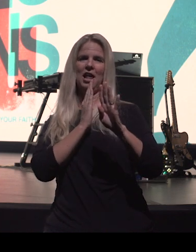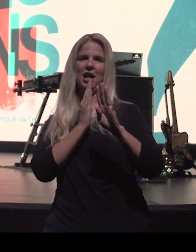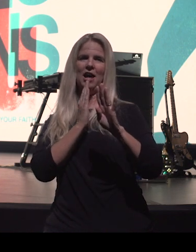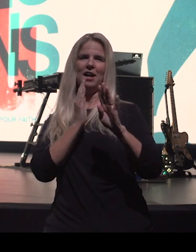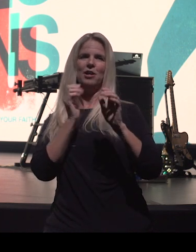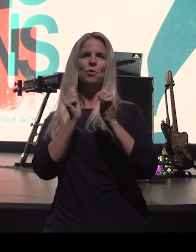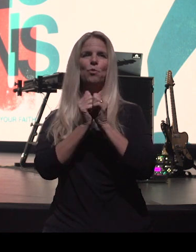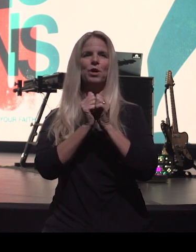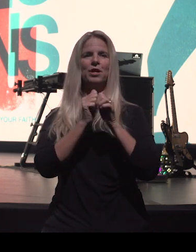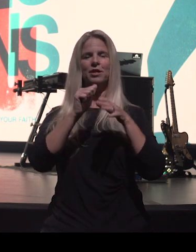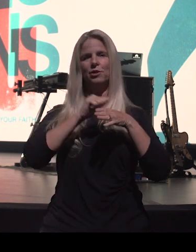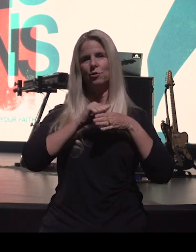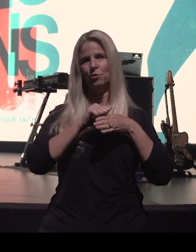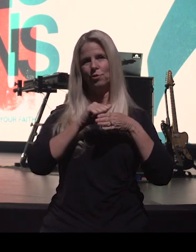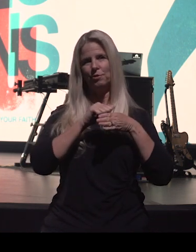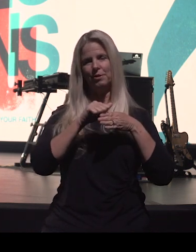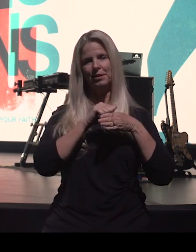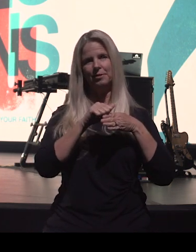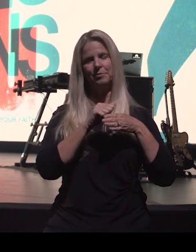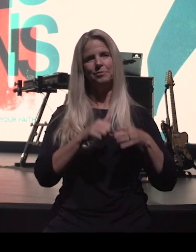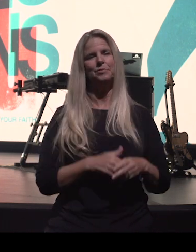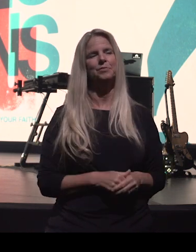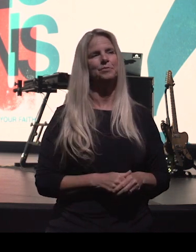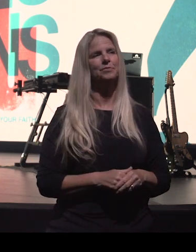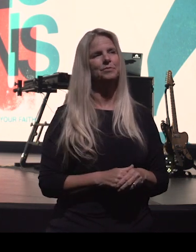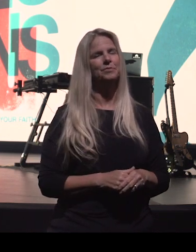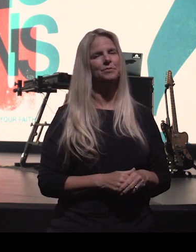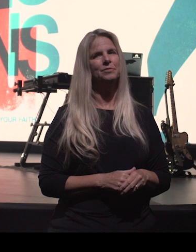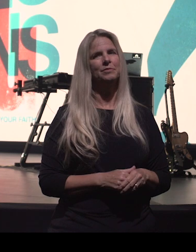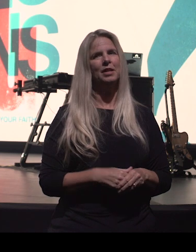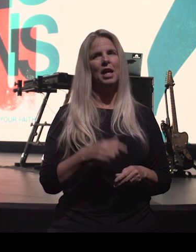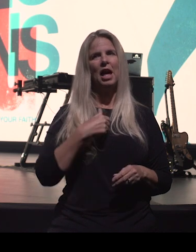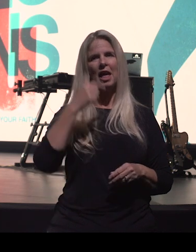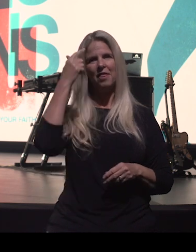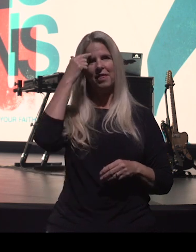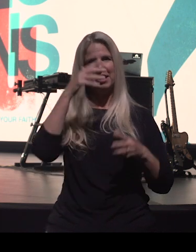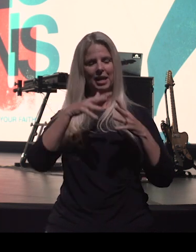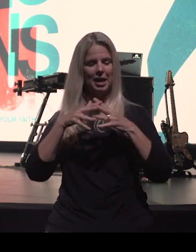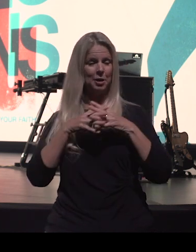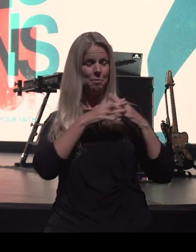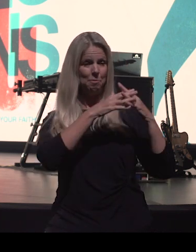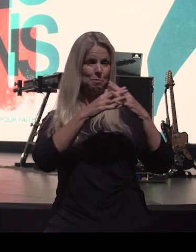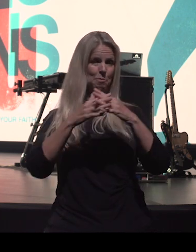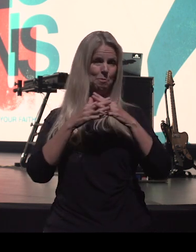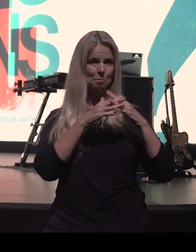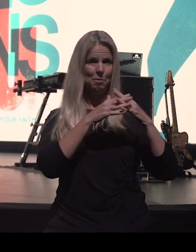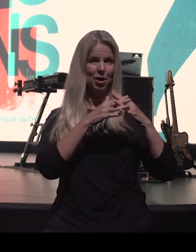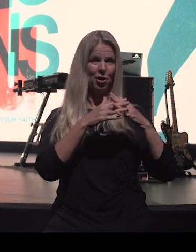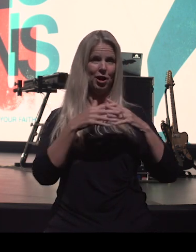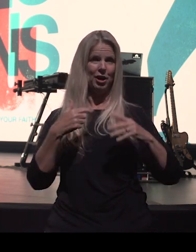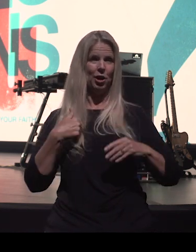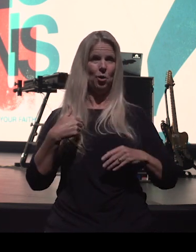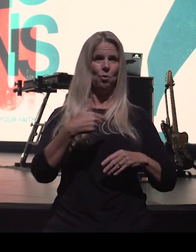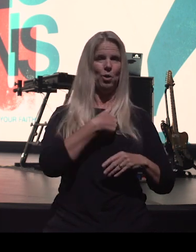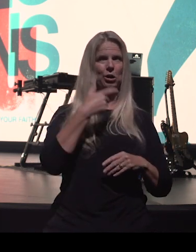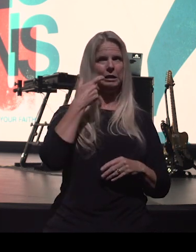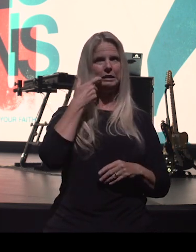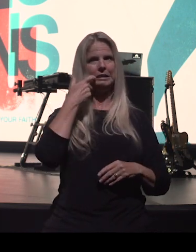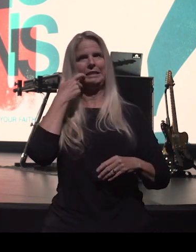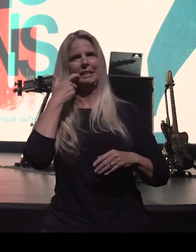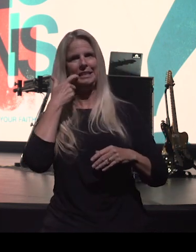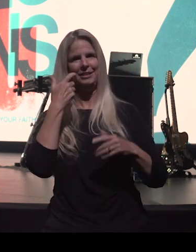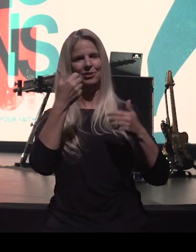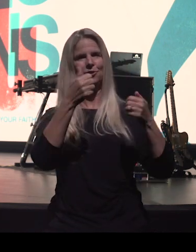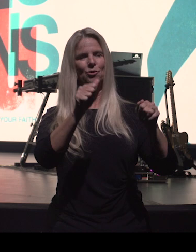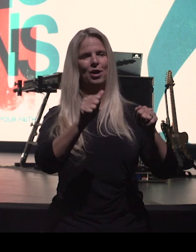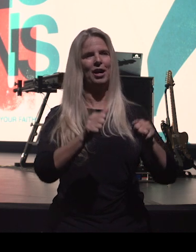training. And sometimes we're just, I think in America, we're addicted to trying. I mean, trying's like eating one piece